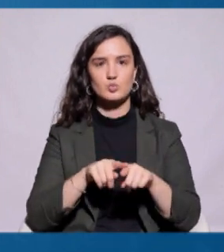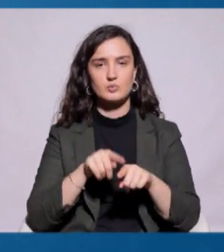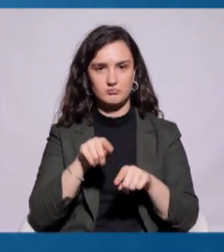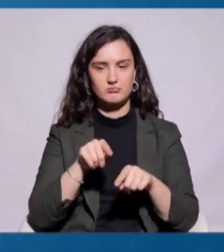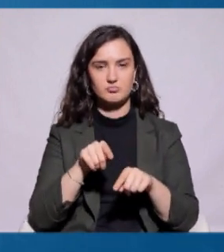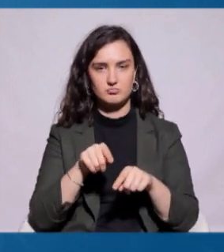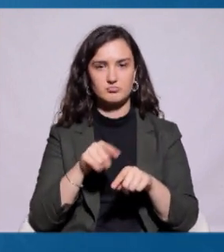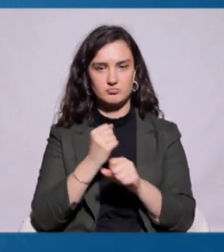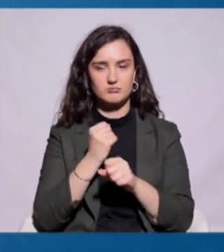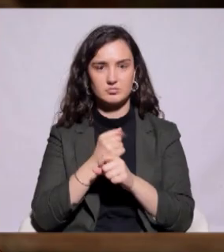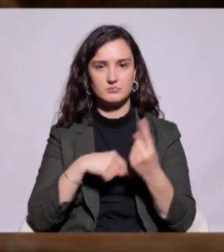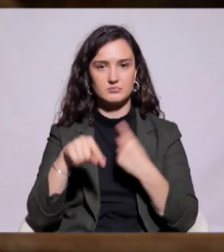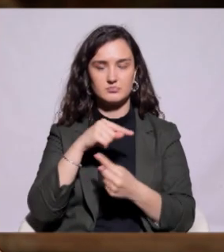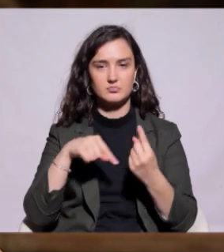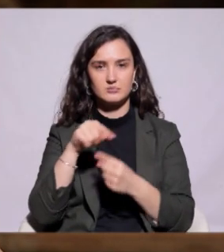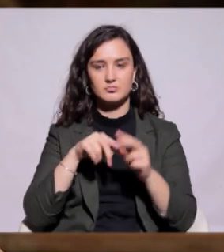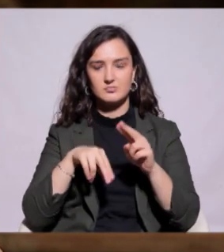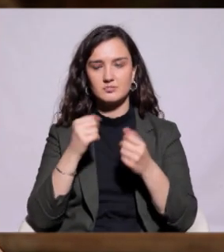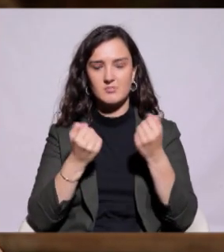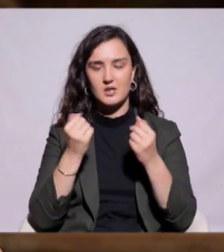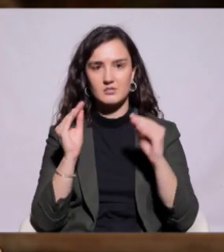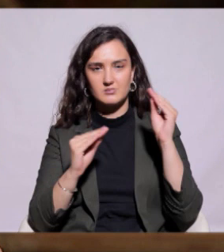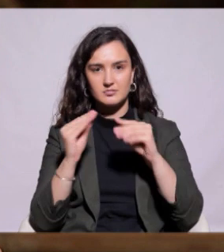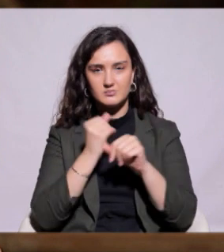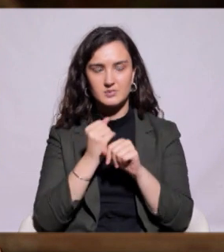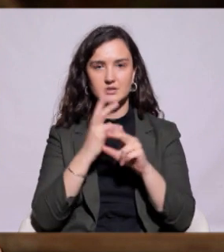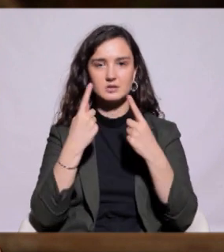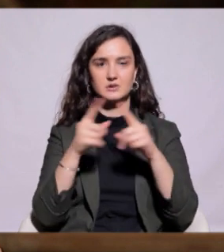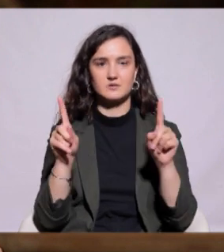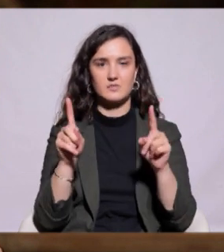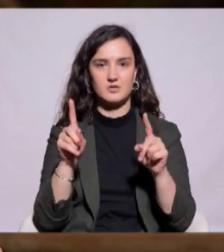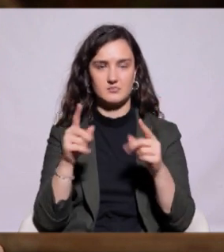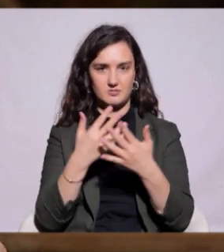engineers make machines that build cars or any other sort